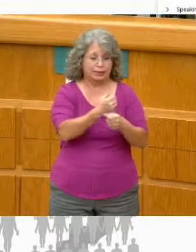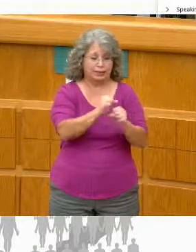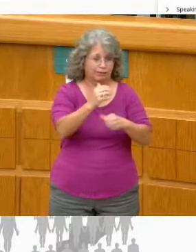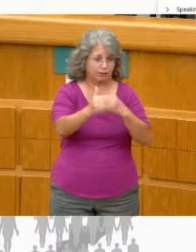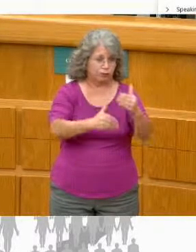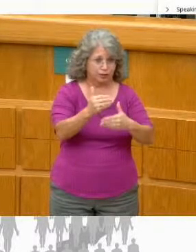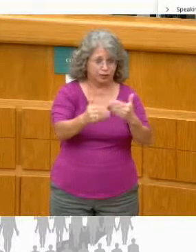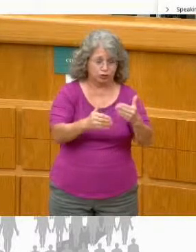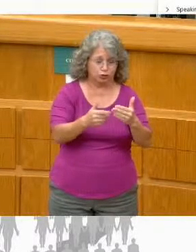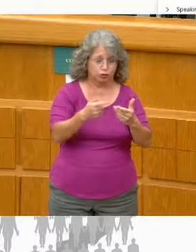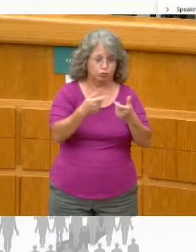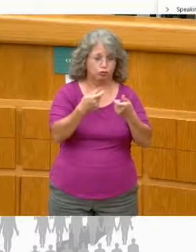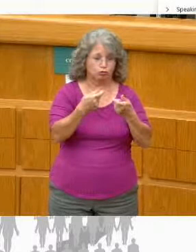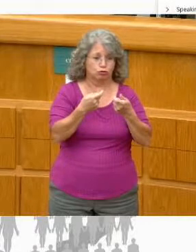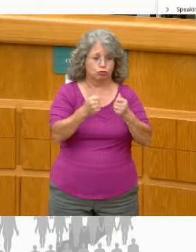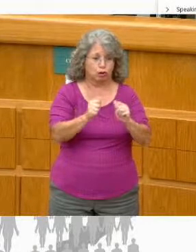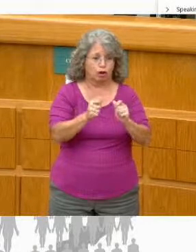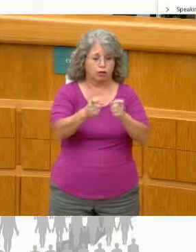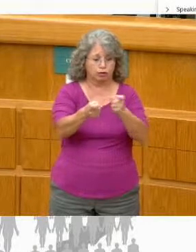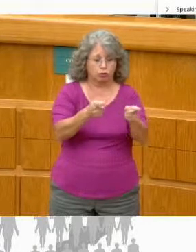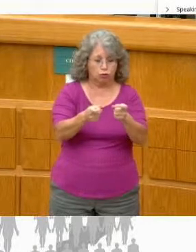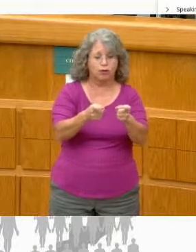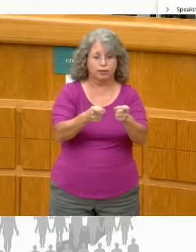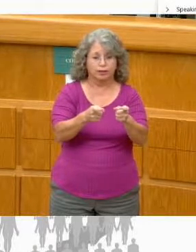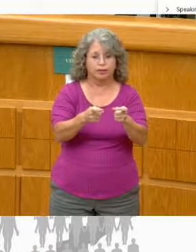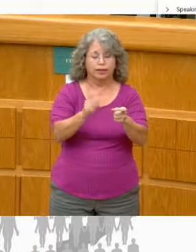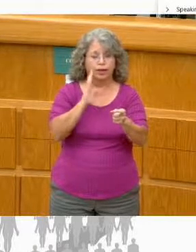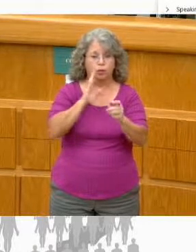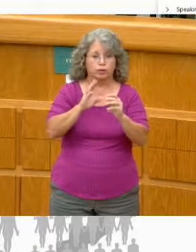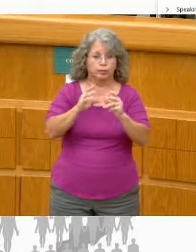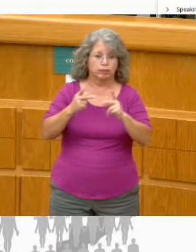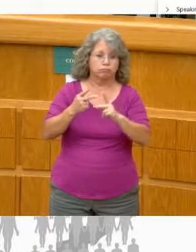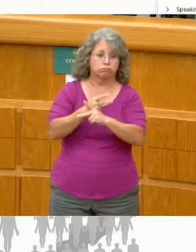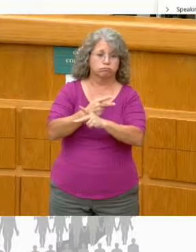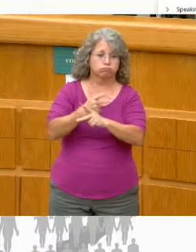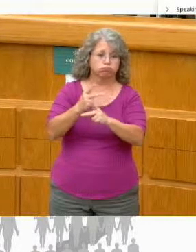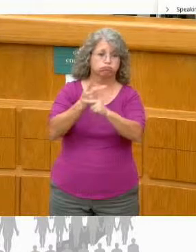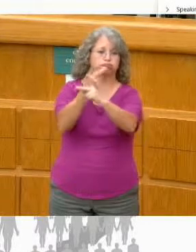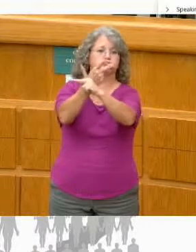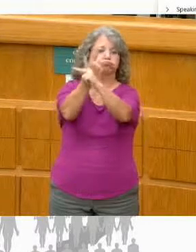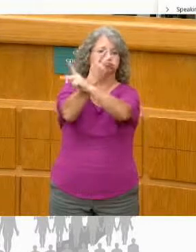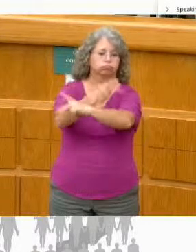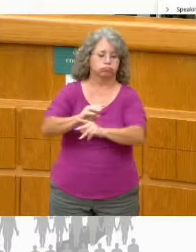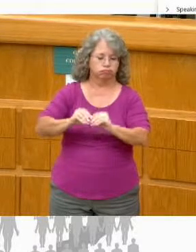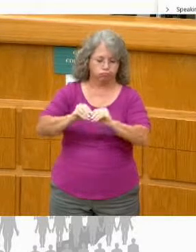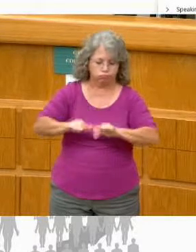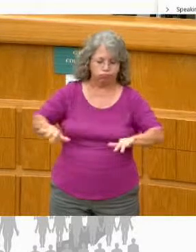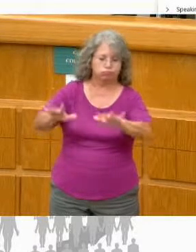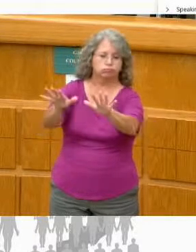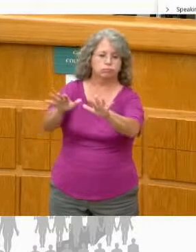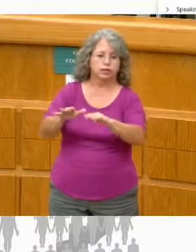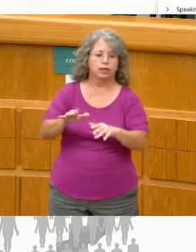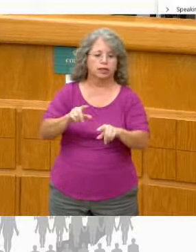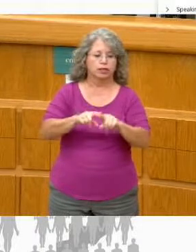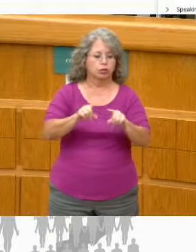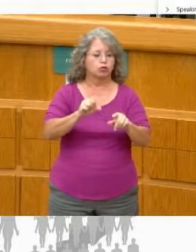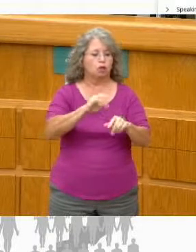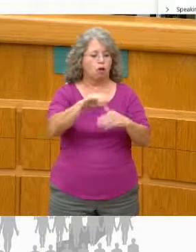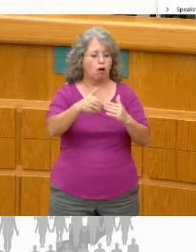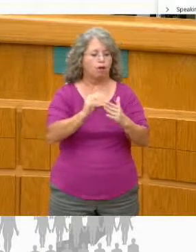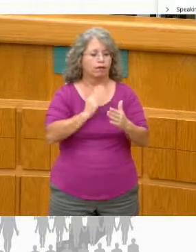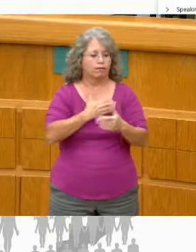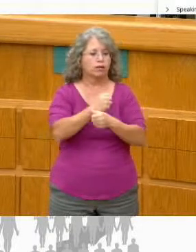to control the spread of COVID-19. So all the things that we're doing right now are having a real effect on the decrease